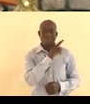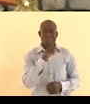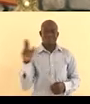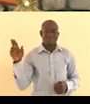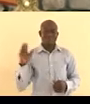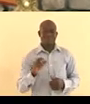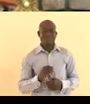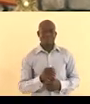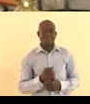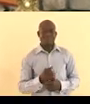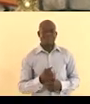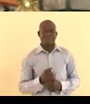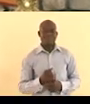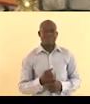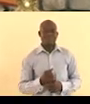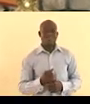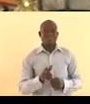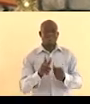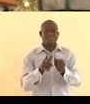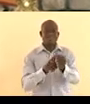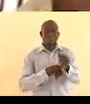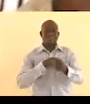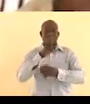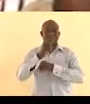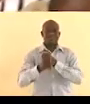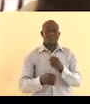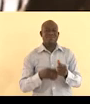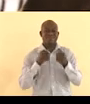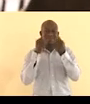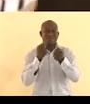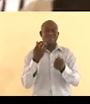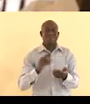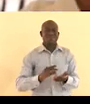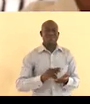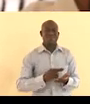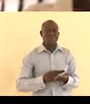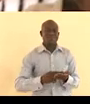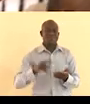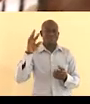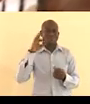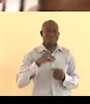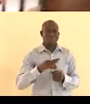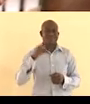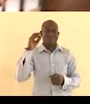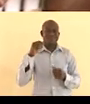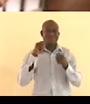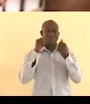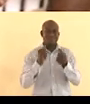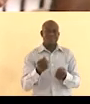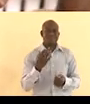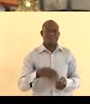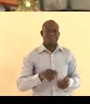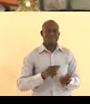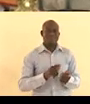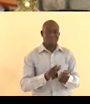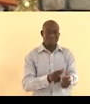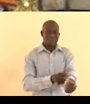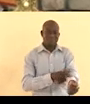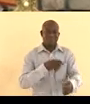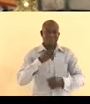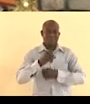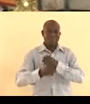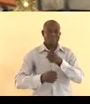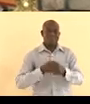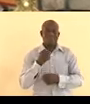The gift of long suffering. I hope you know long suffering is a gift of the Holy Spirit. Now, the gift of long suffering,